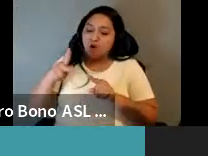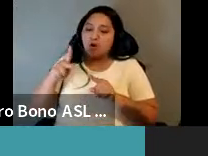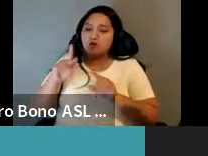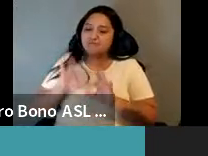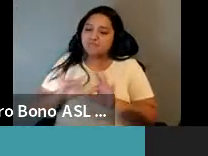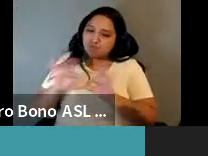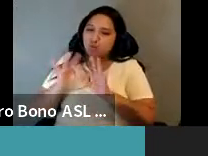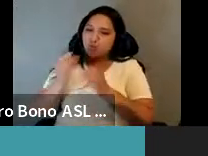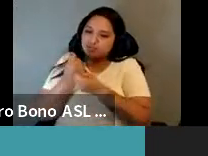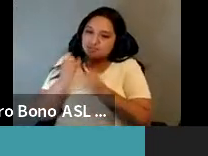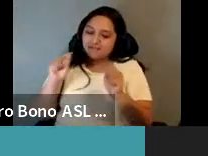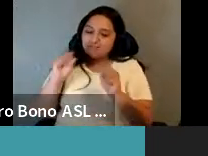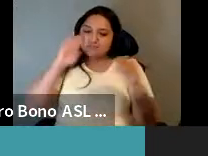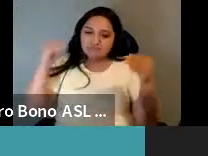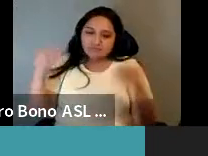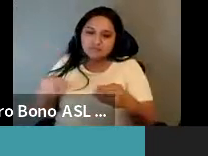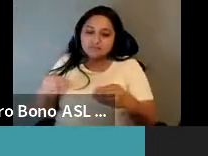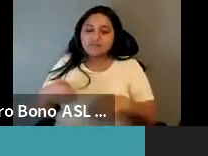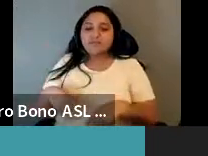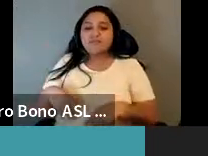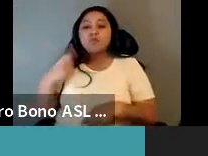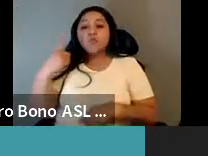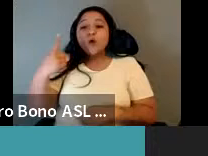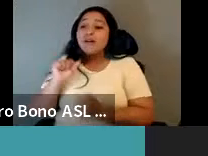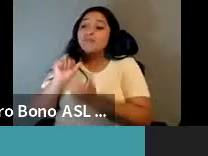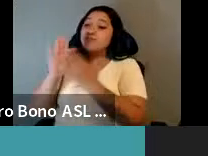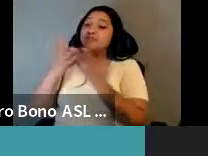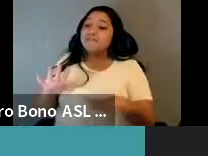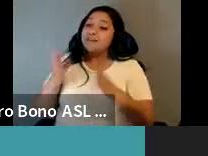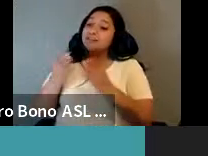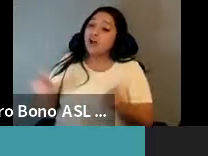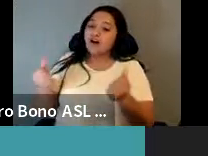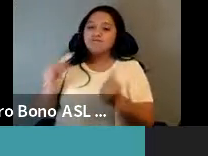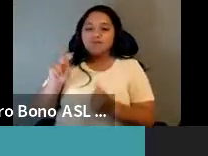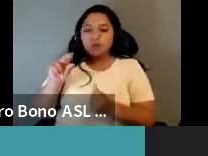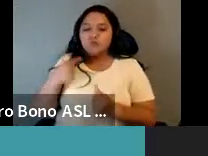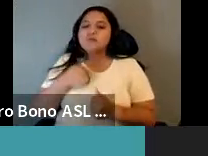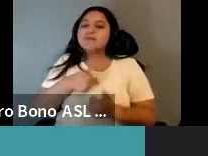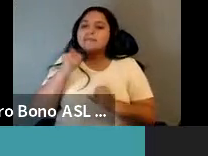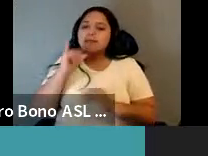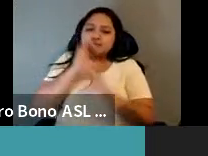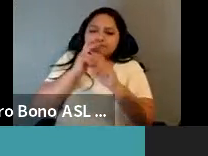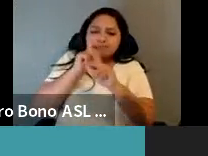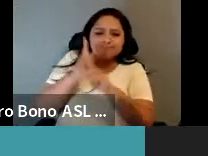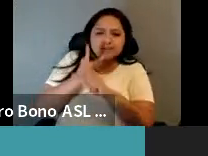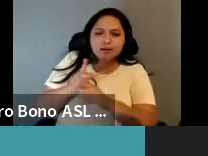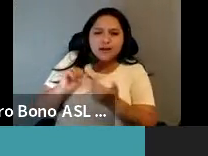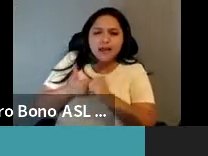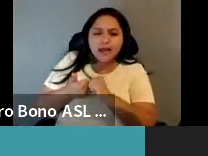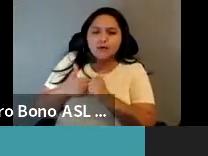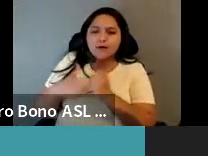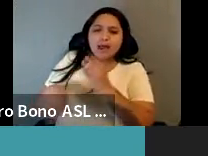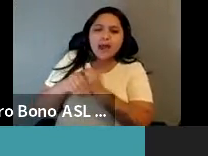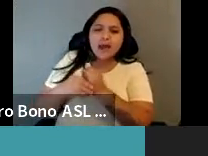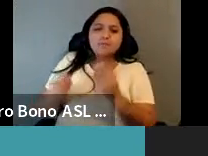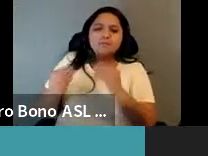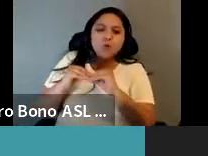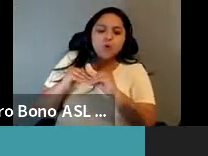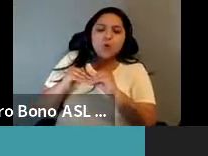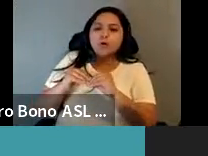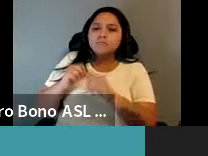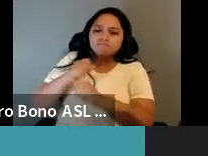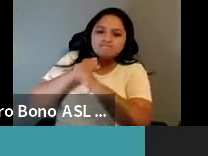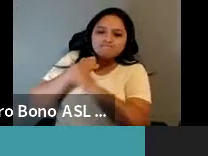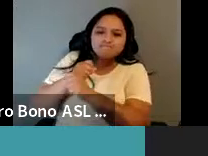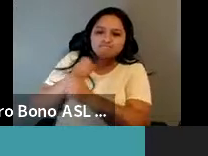the problem. So we'll also be looking at creative ways to reduce violence and increase healing in our communities. With that,